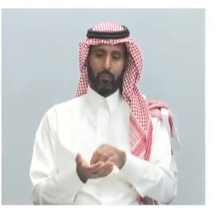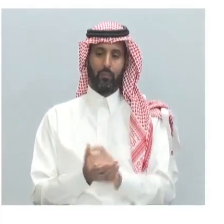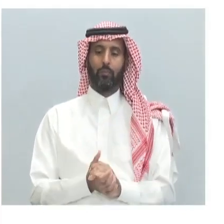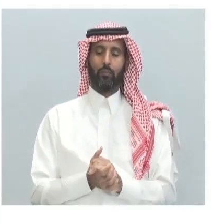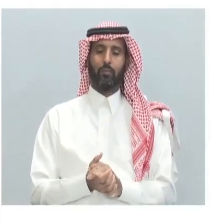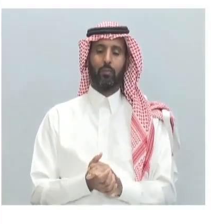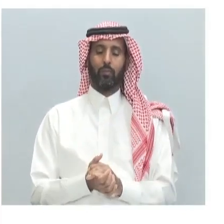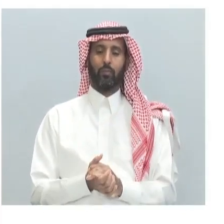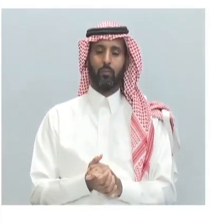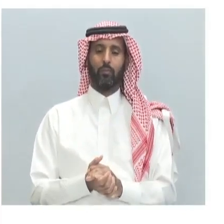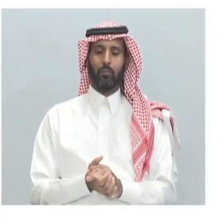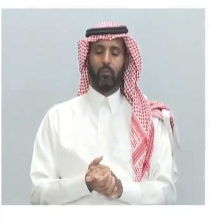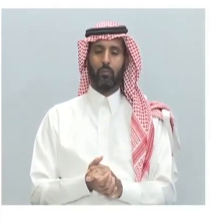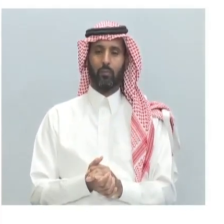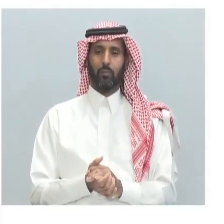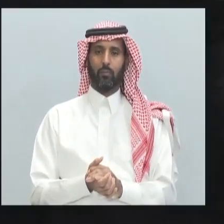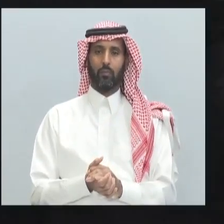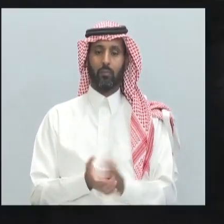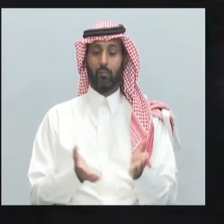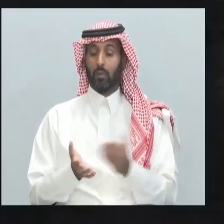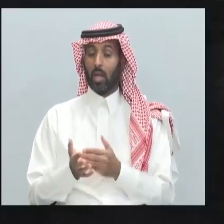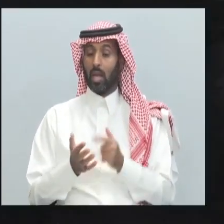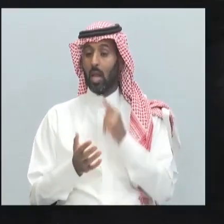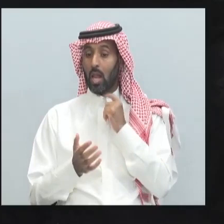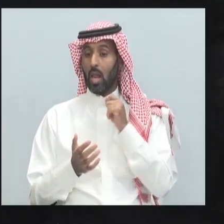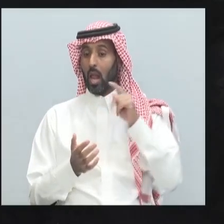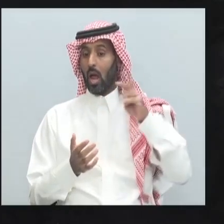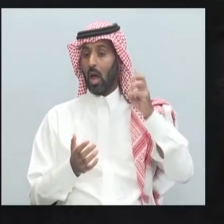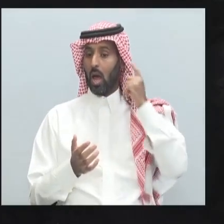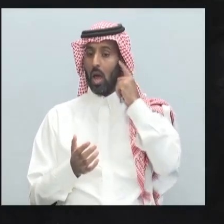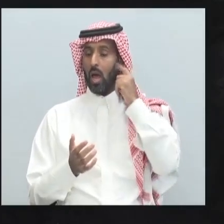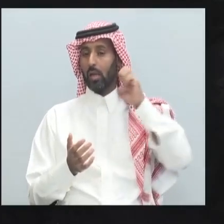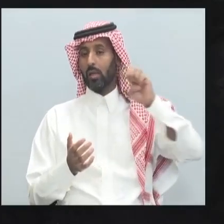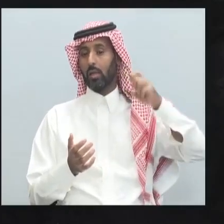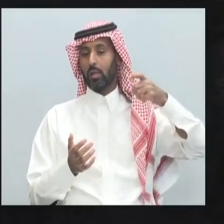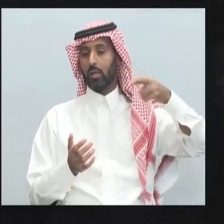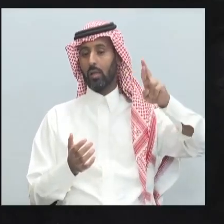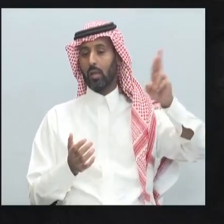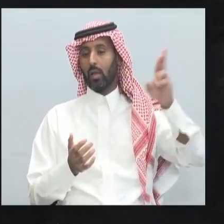so now, notice the letters here. If you have E-R-E,